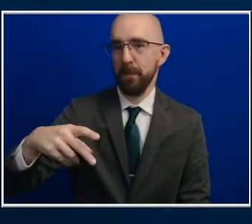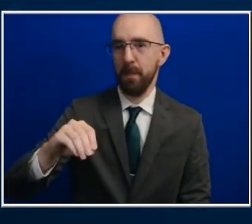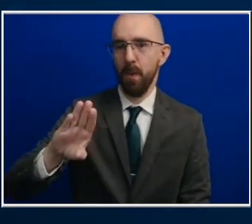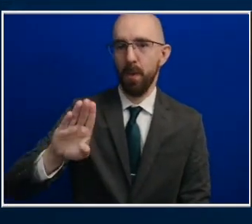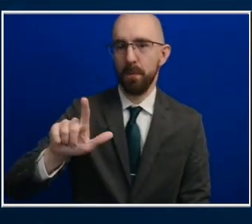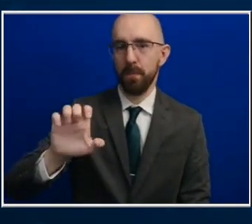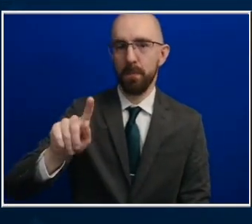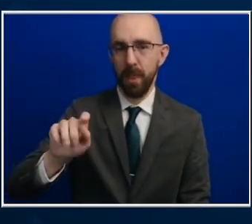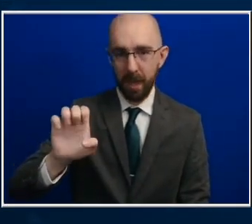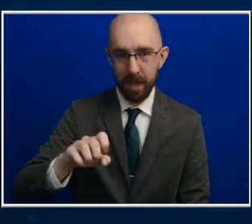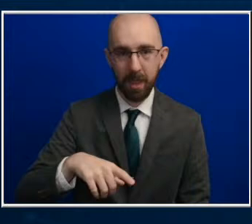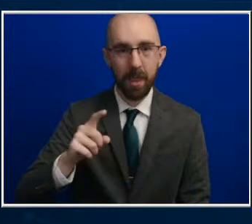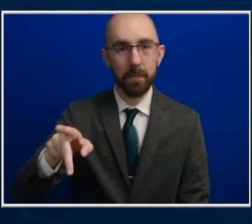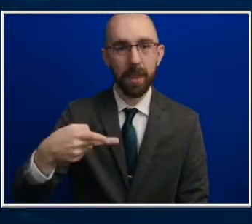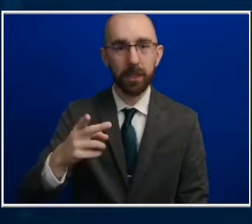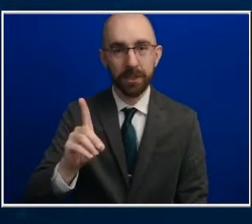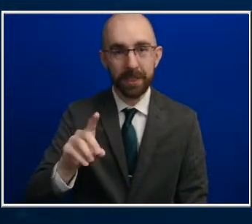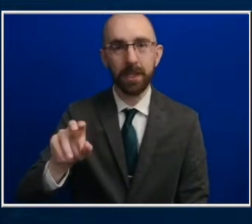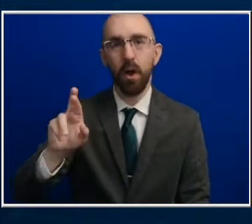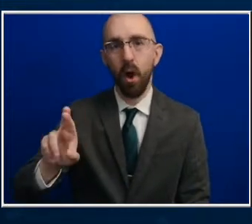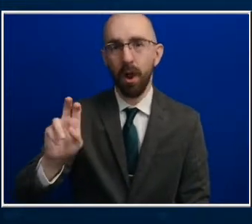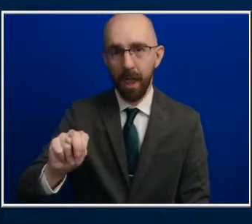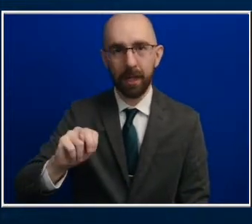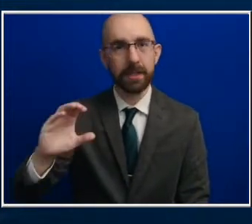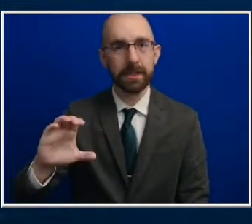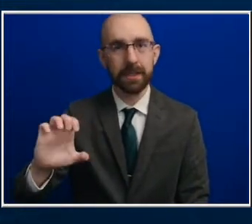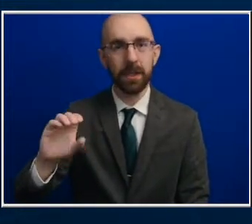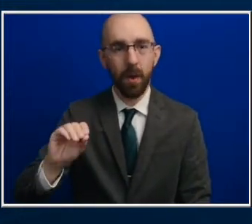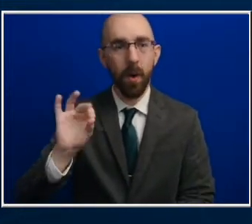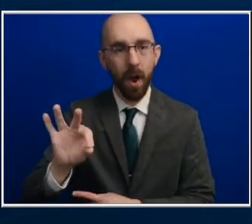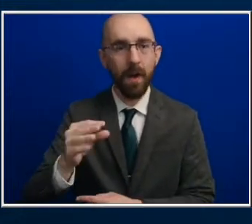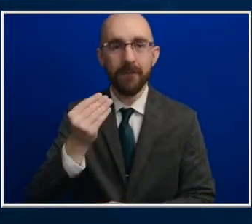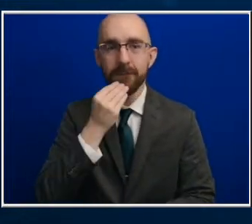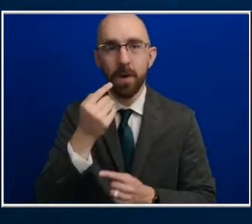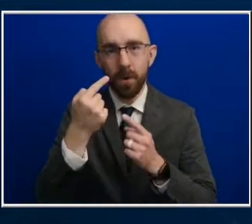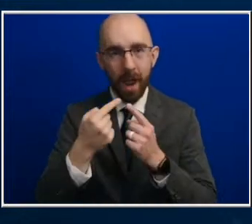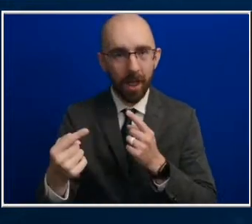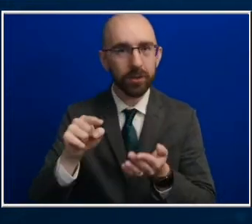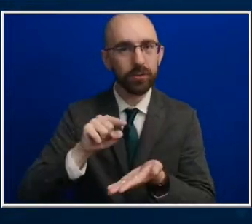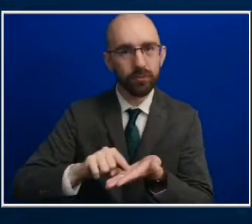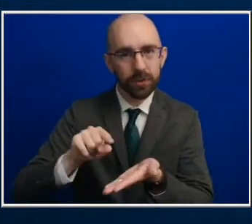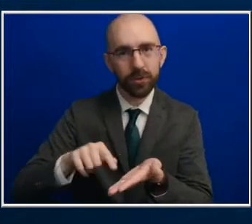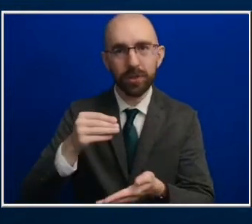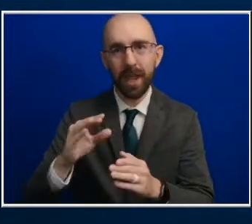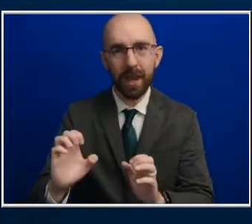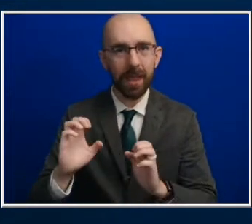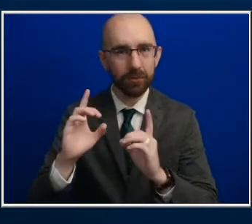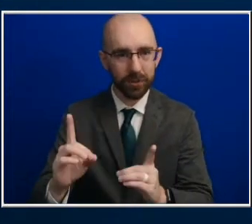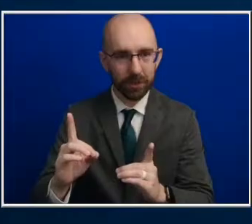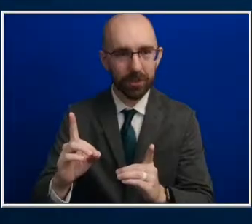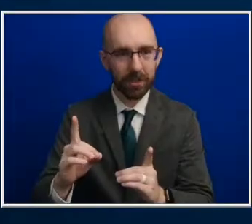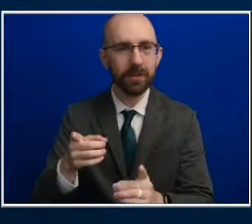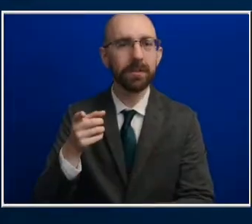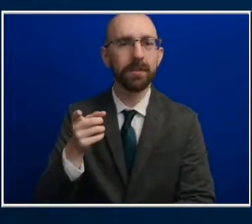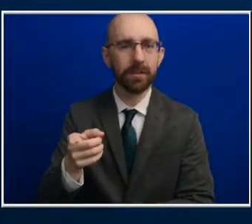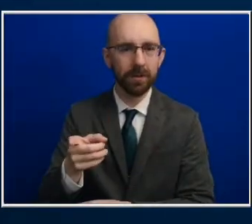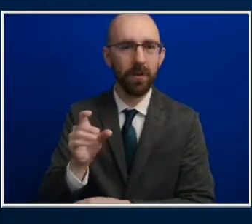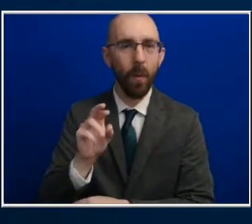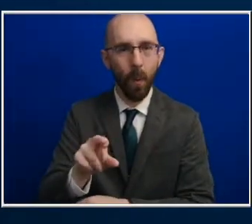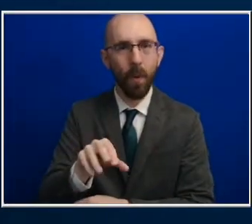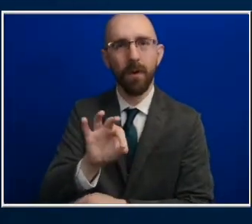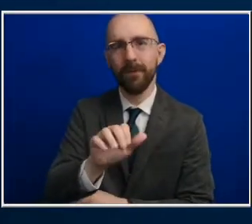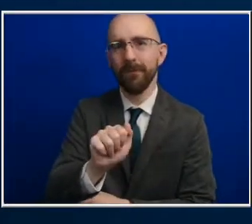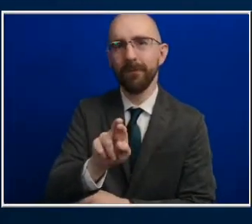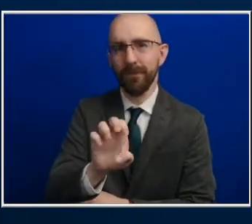PhD, RN, and the CEO of Food Allergy Research and Education, or FAIR. Great to have you both.